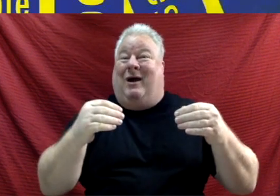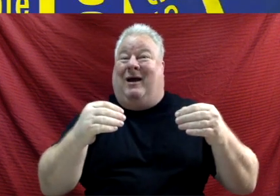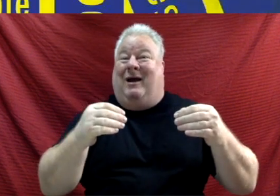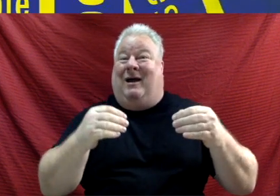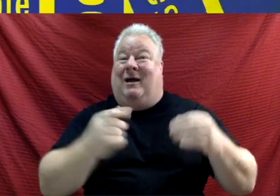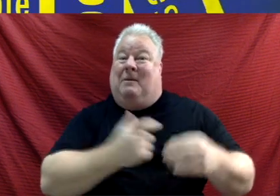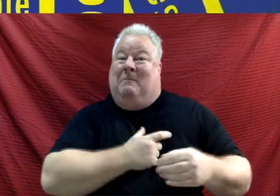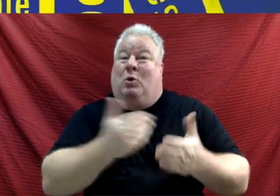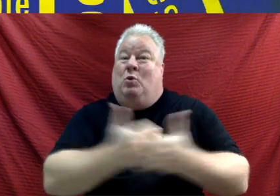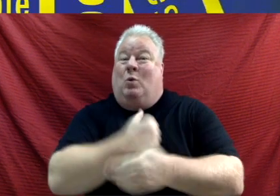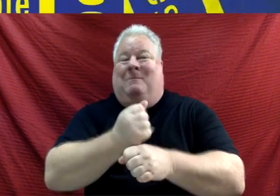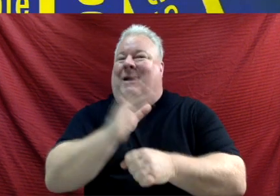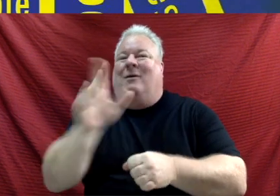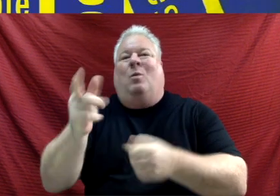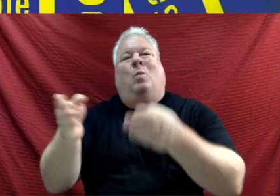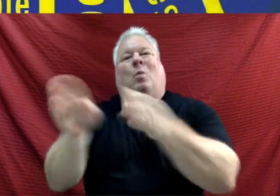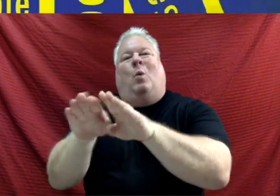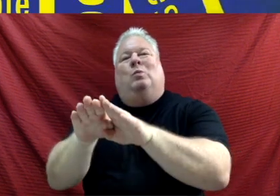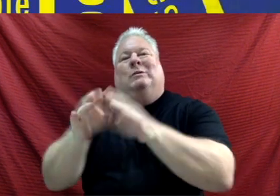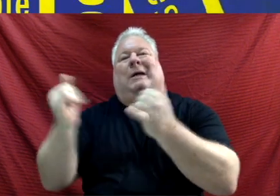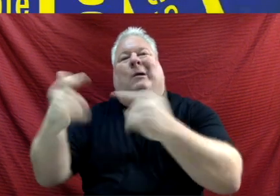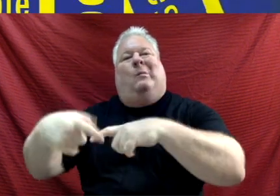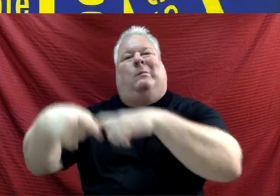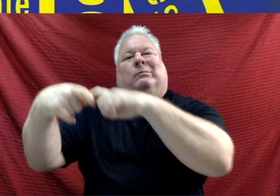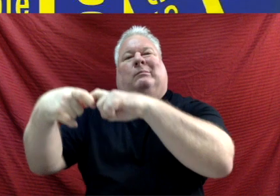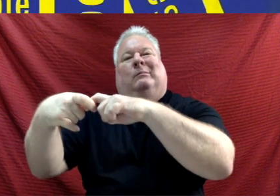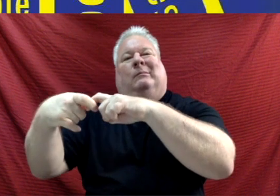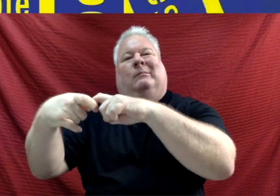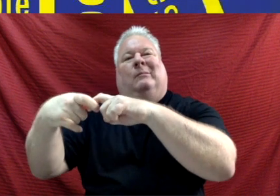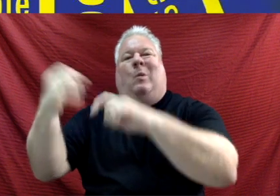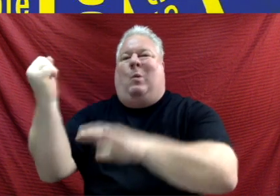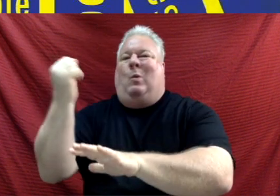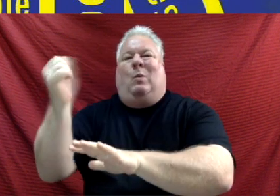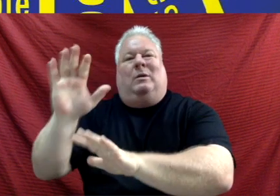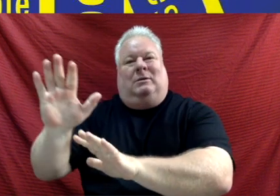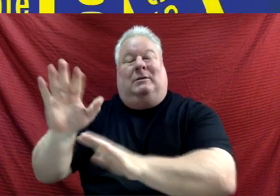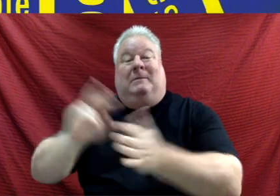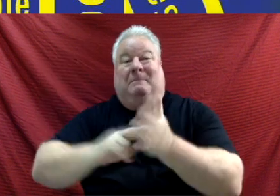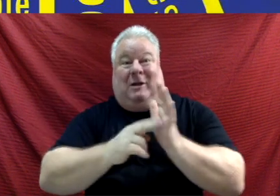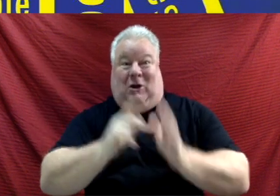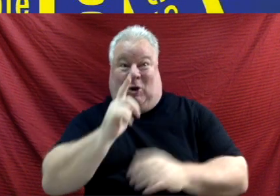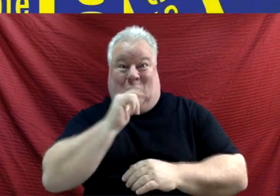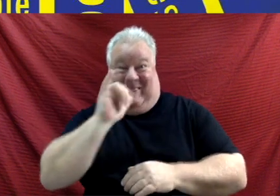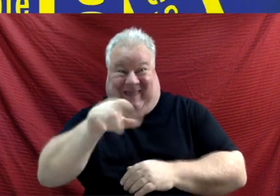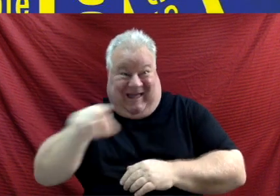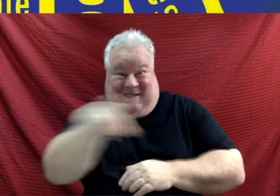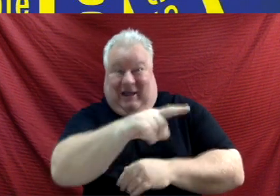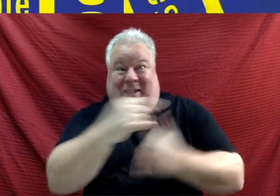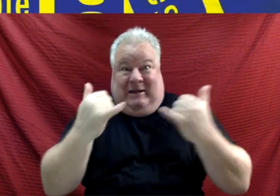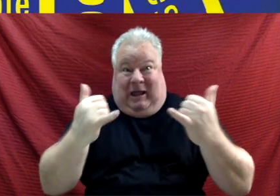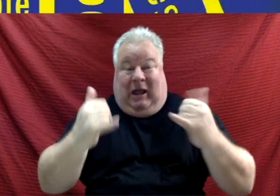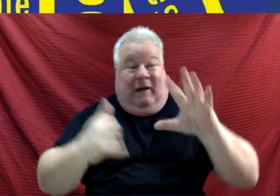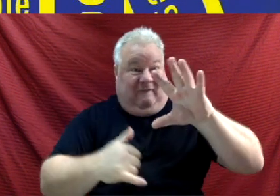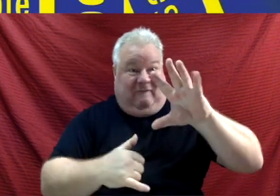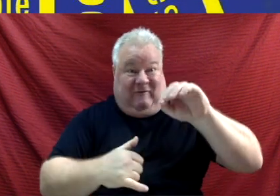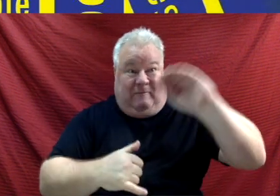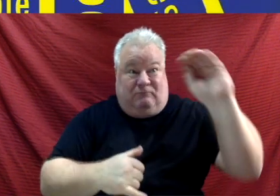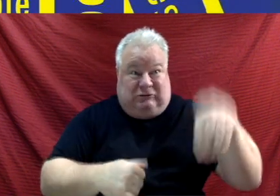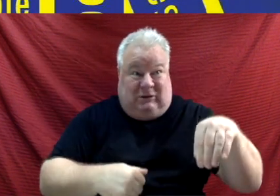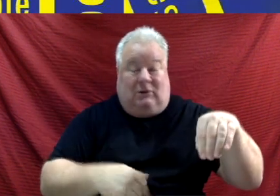is closed, so we can't make new buttons. This means that only those students